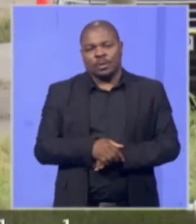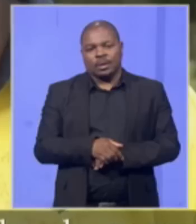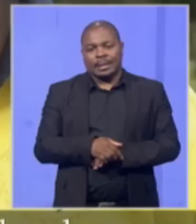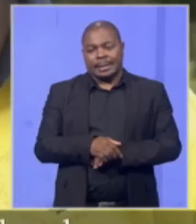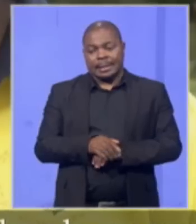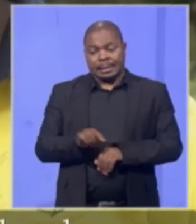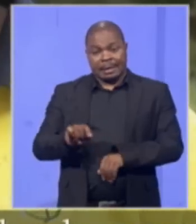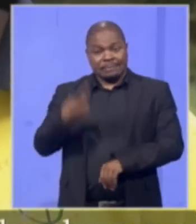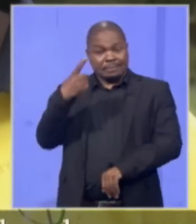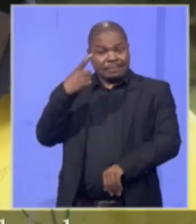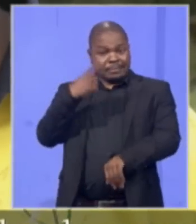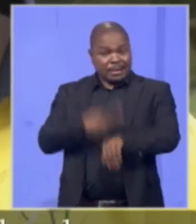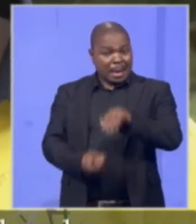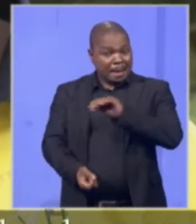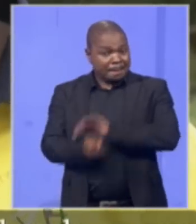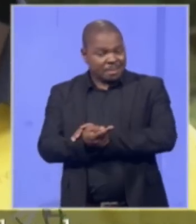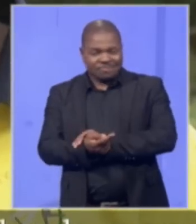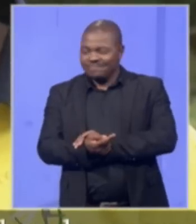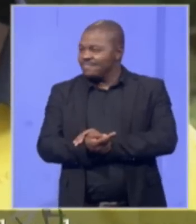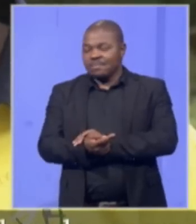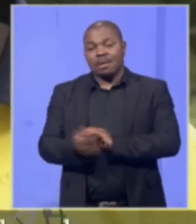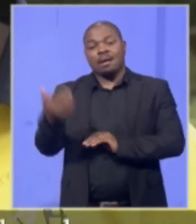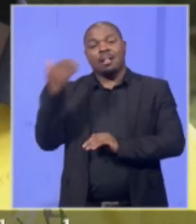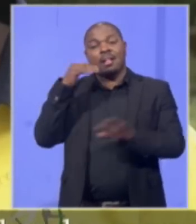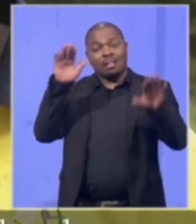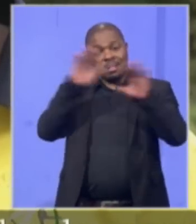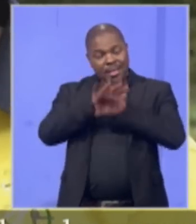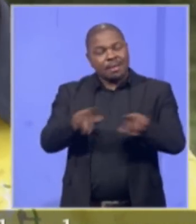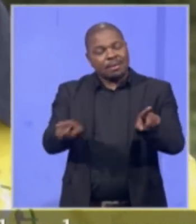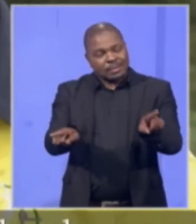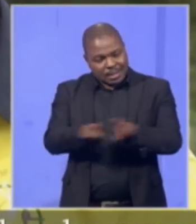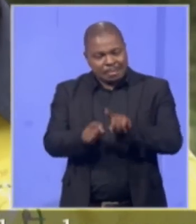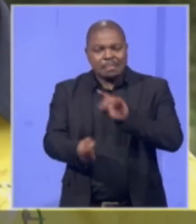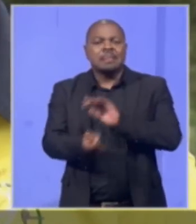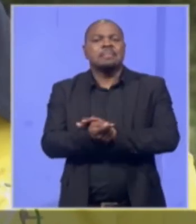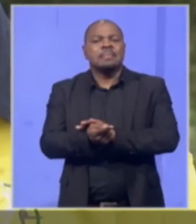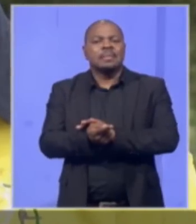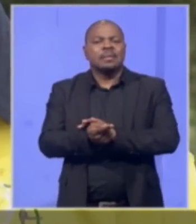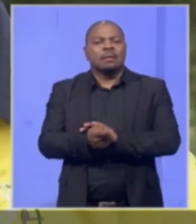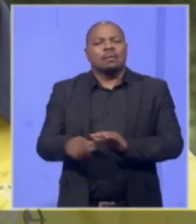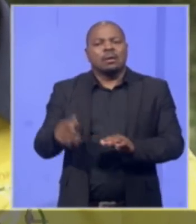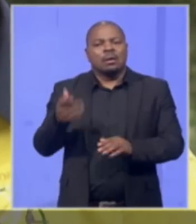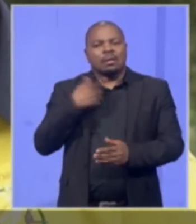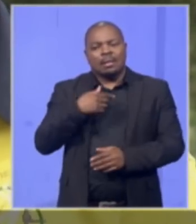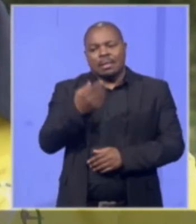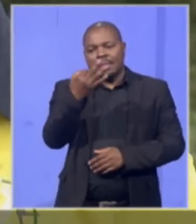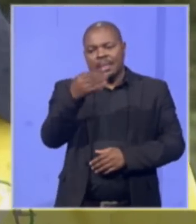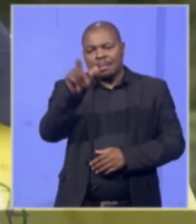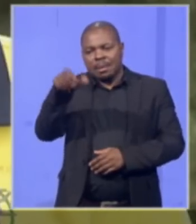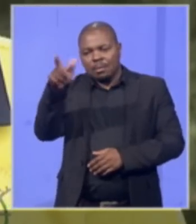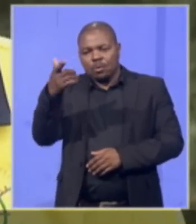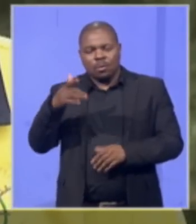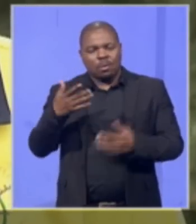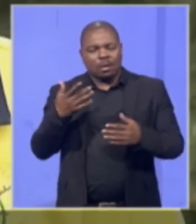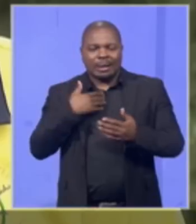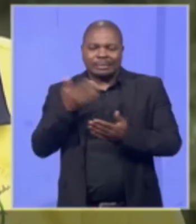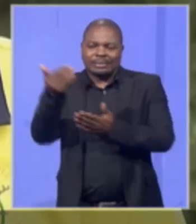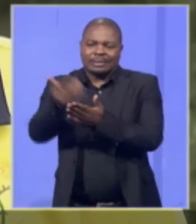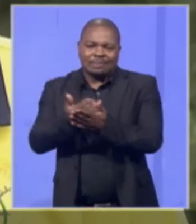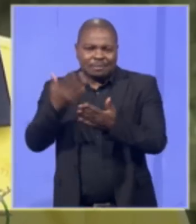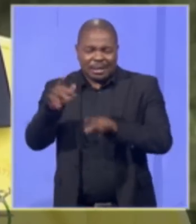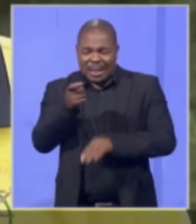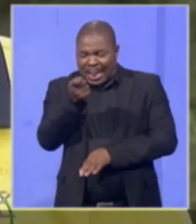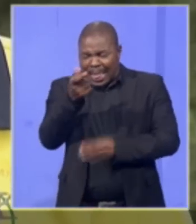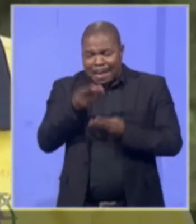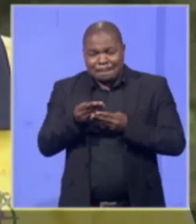incident. Last night we received a similar incident where we saved 3 lives of the people who were almost